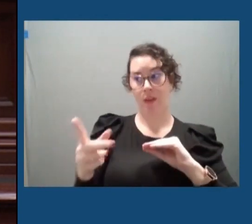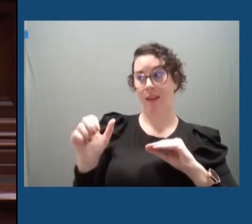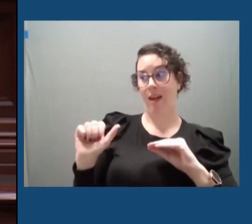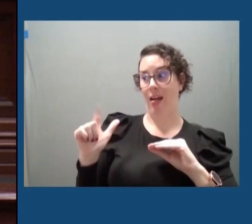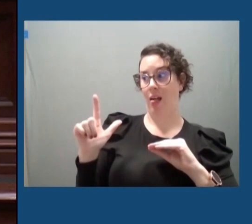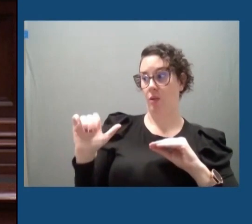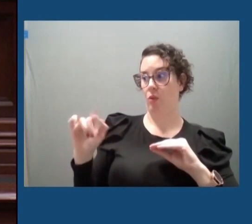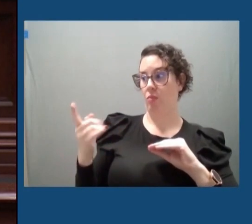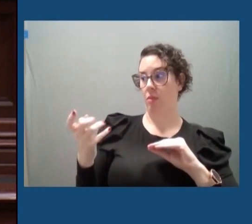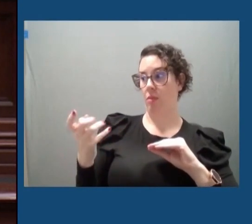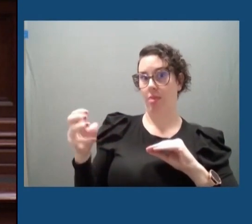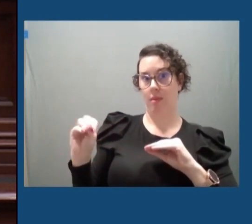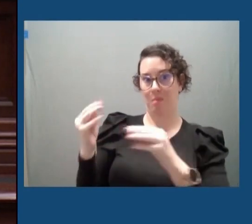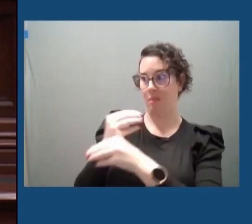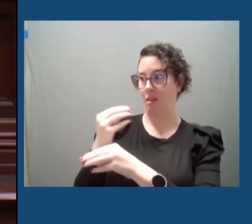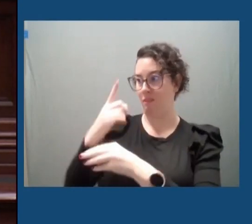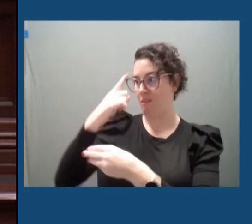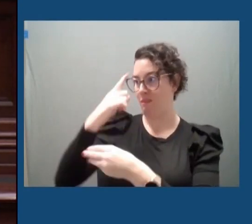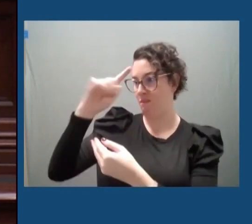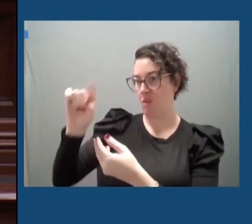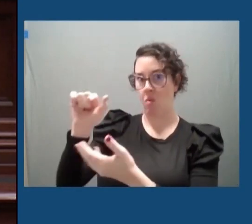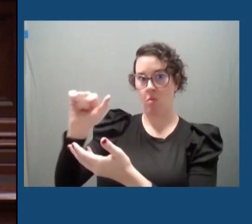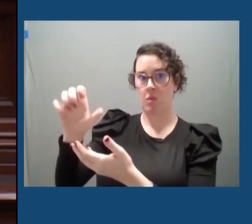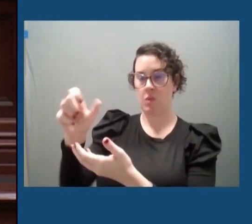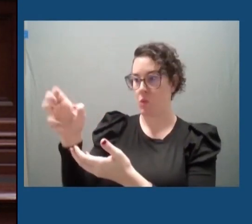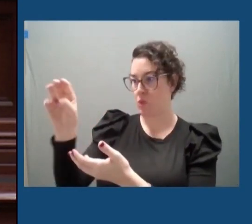wonder we have such a serious problem on our hands.